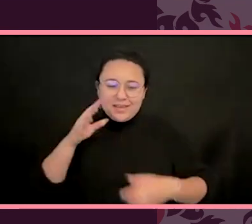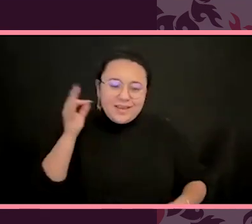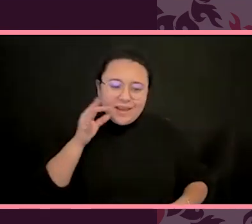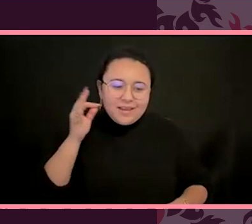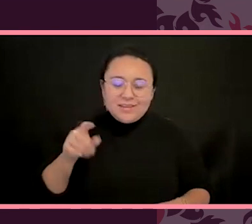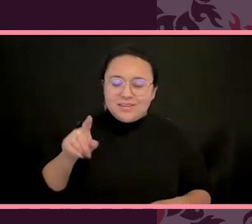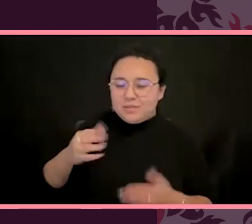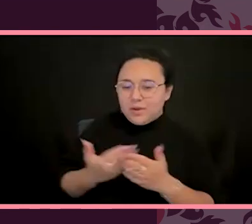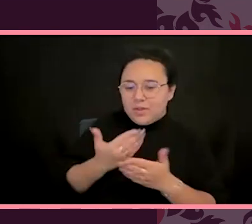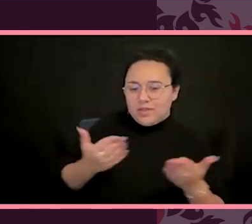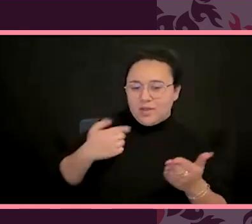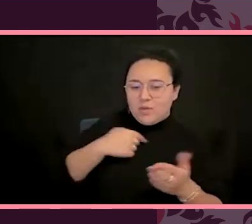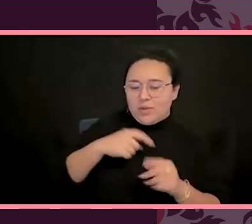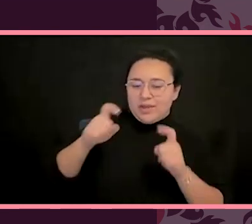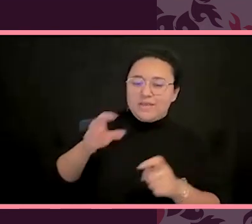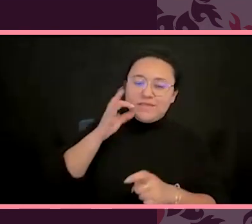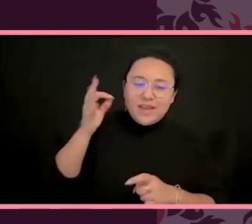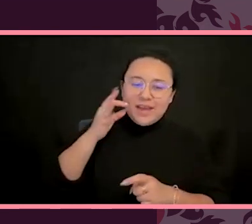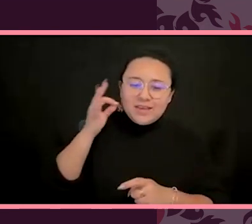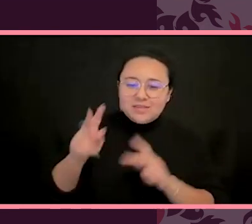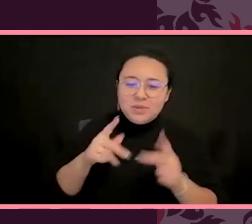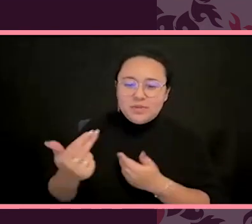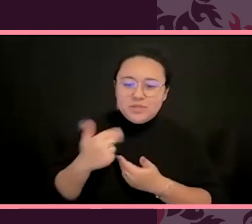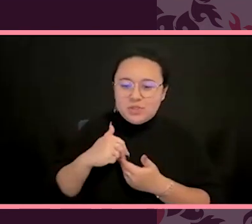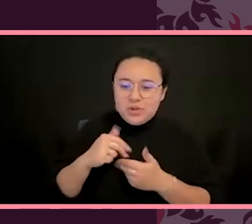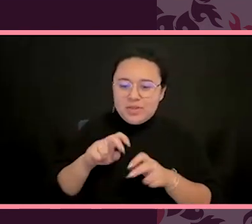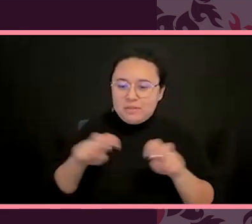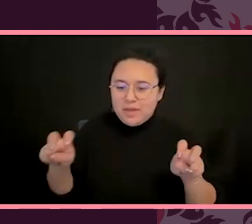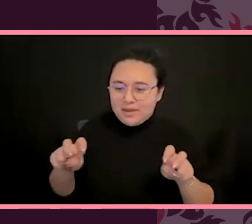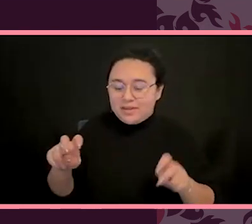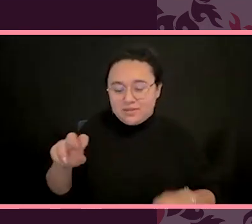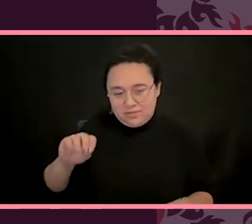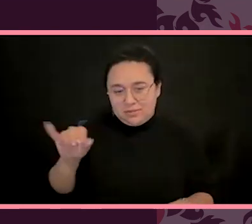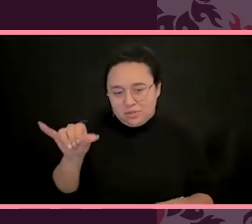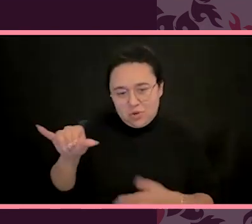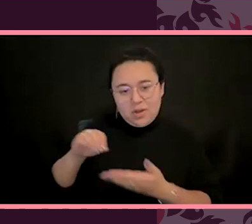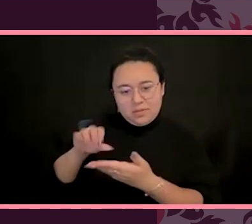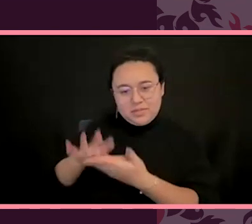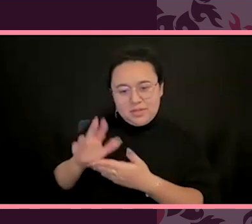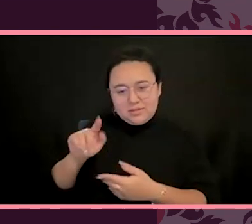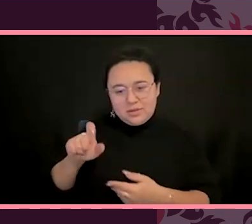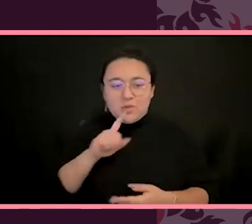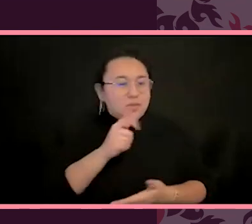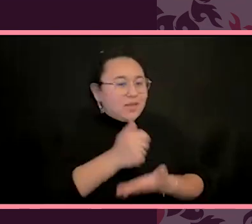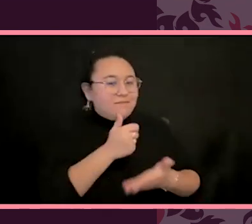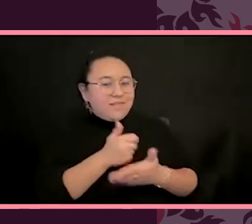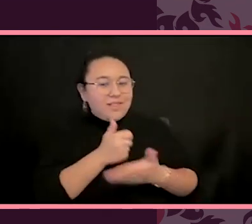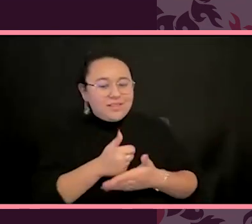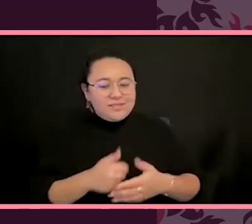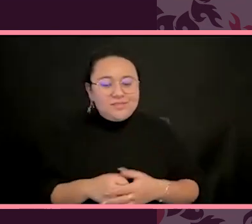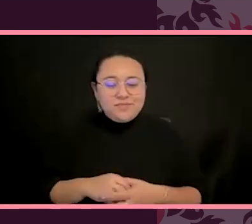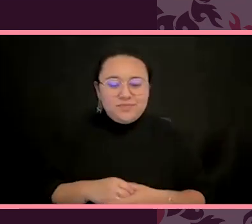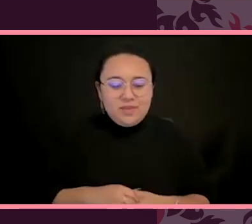This should be a new thing where we give cats when people join the panel, Joy. Take a note. They're really helpful.